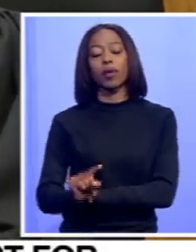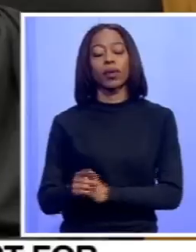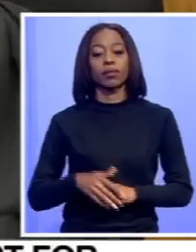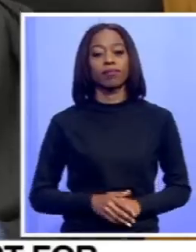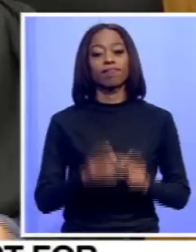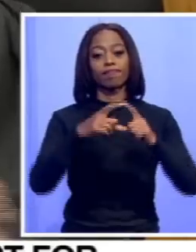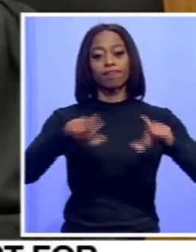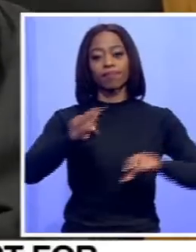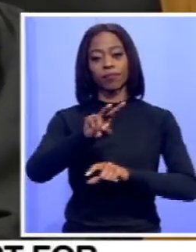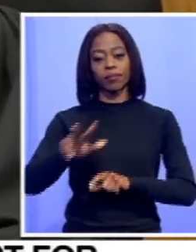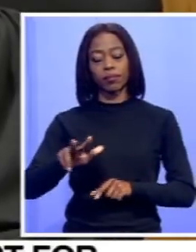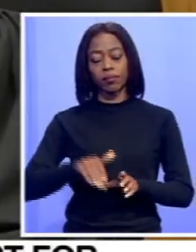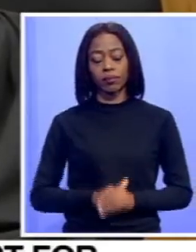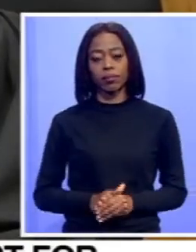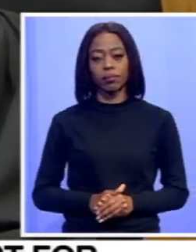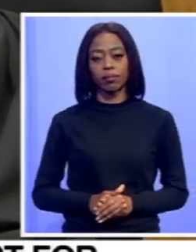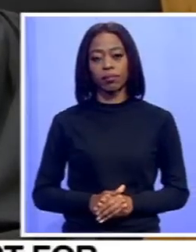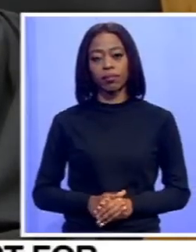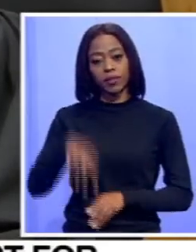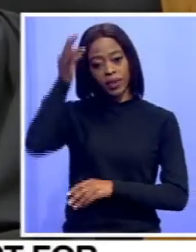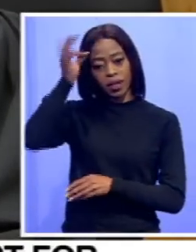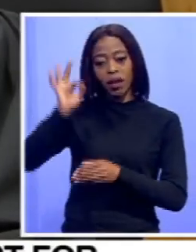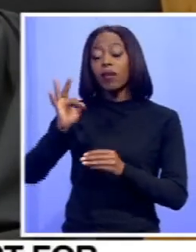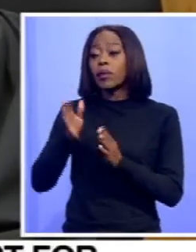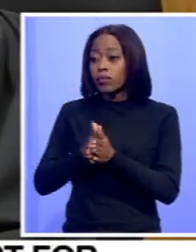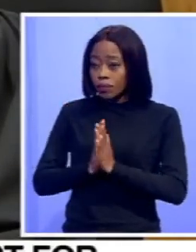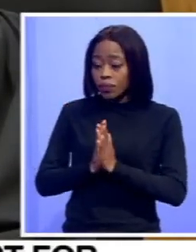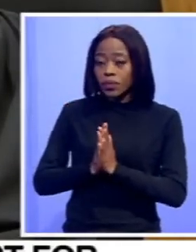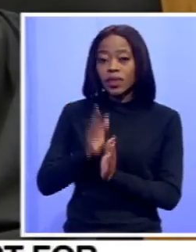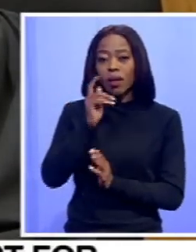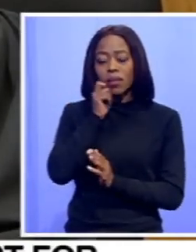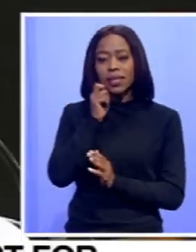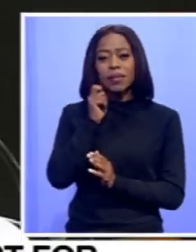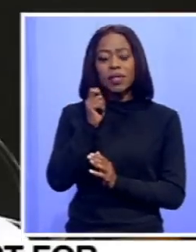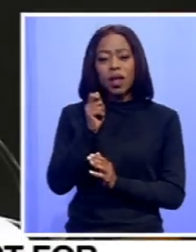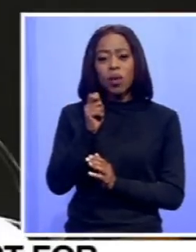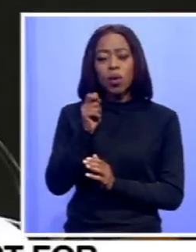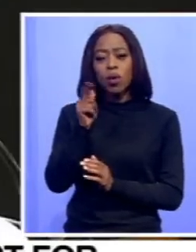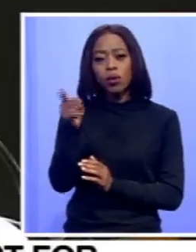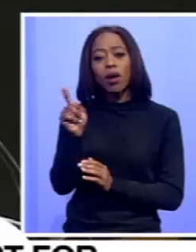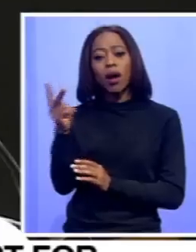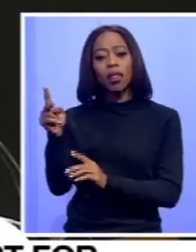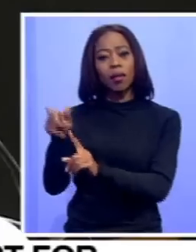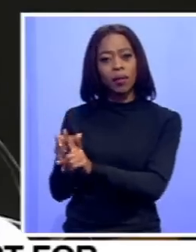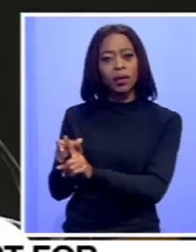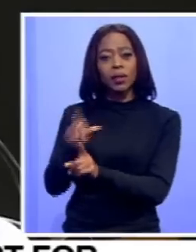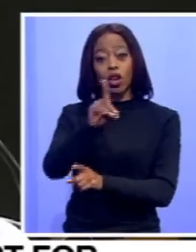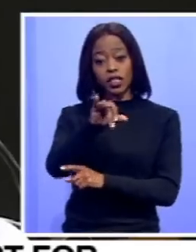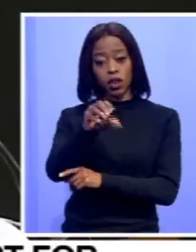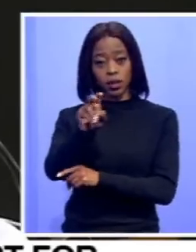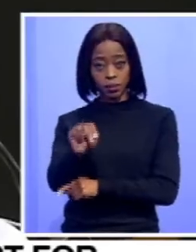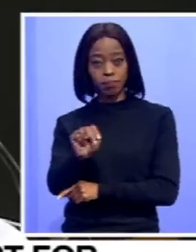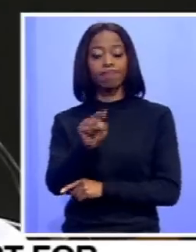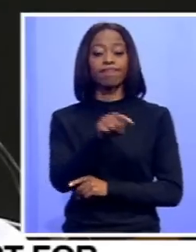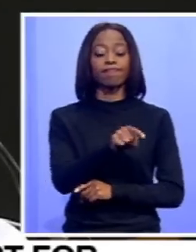Paragraph 28. The state then called the evidence of Mr. Dion Klingbeil. He testified as follows. Sub 1. He had been employed